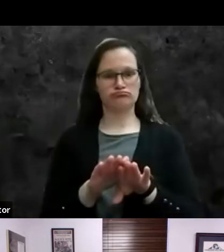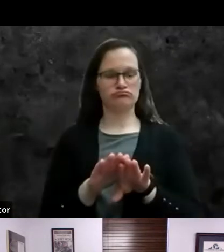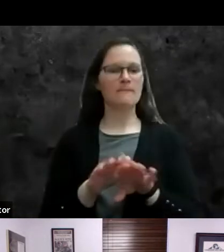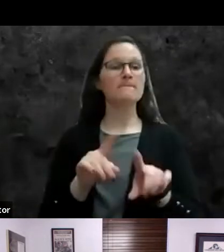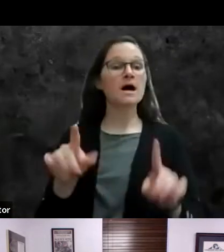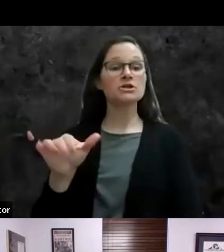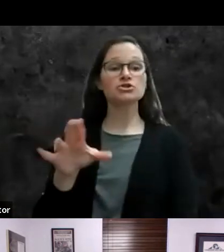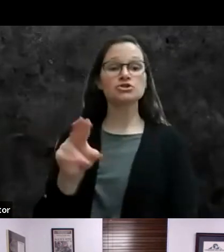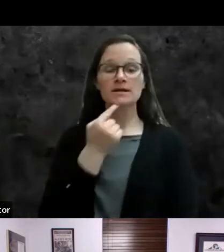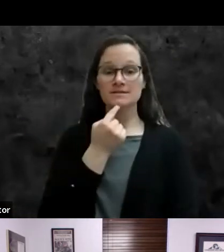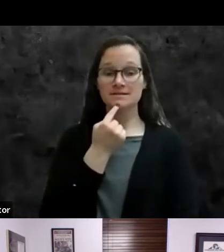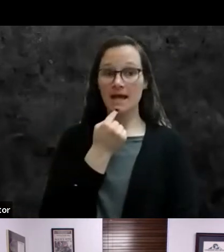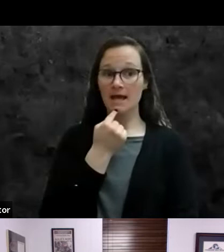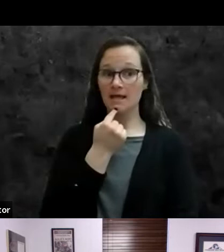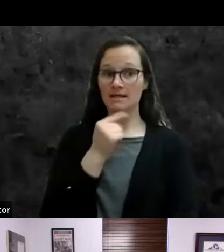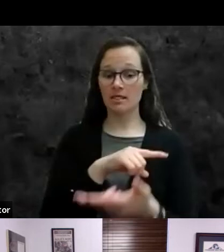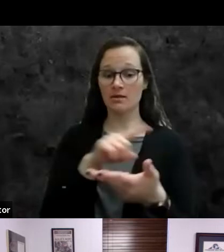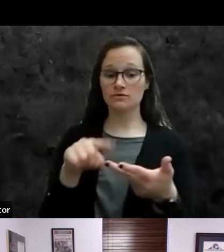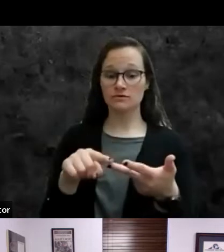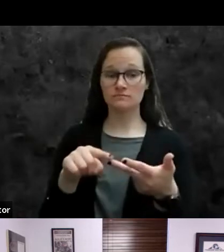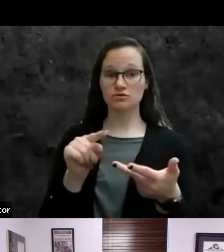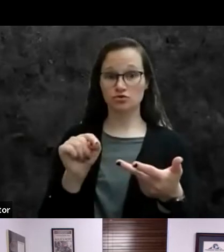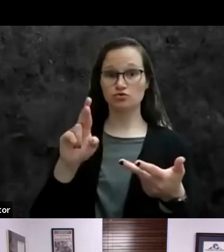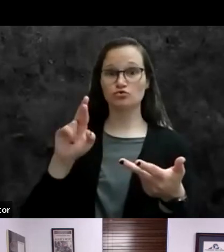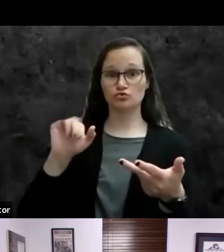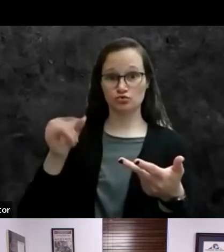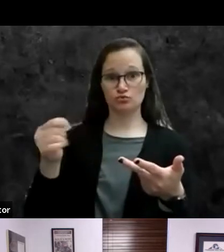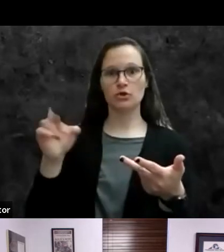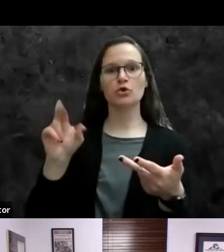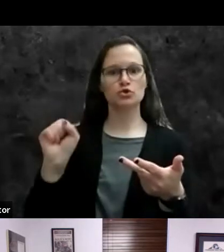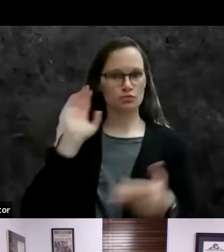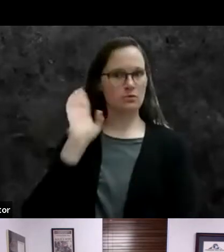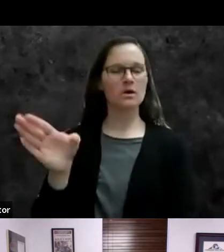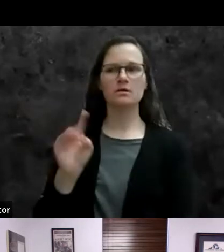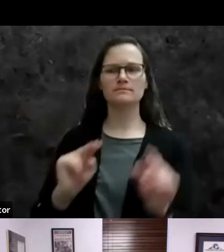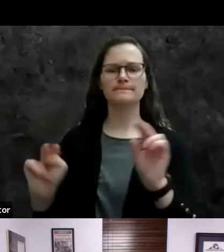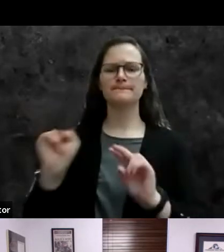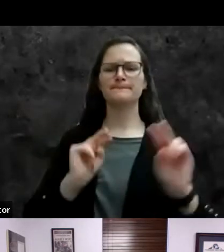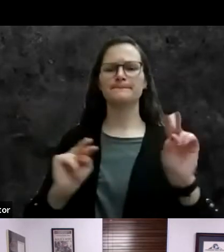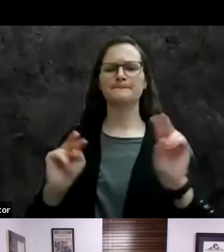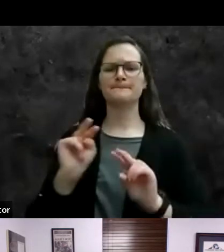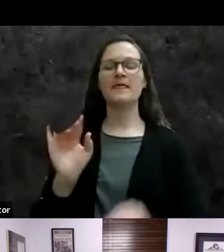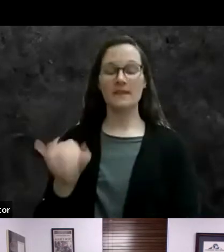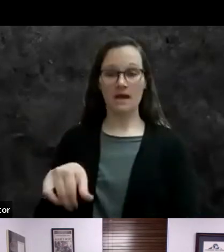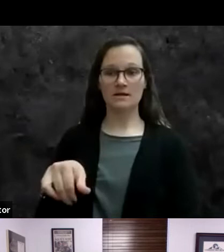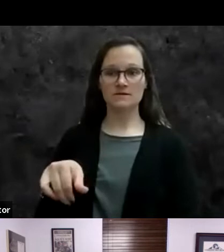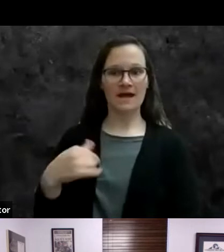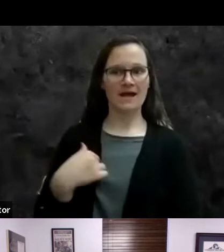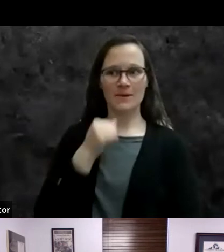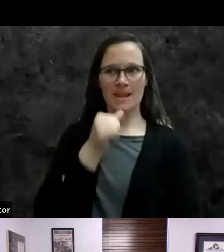shared with you the triggers, and those triggers will be things that we continue to monitor. And so while I will never say